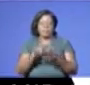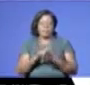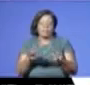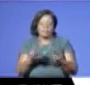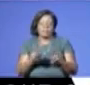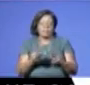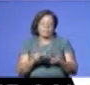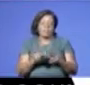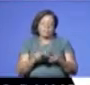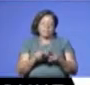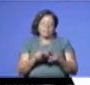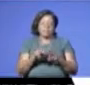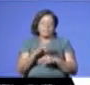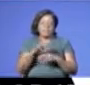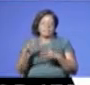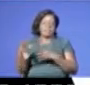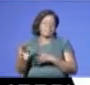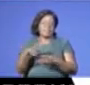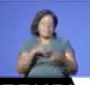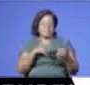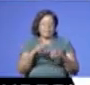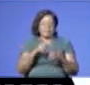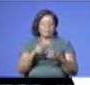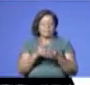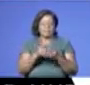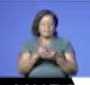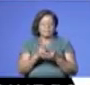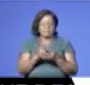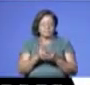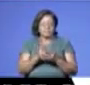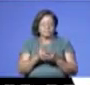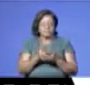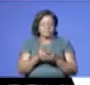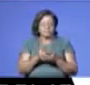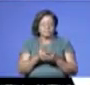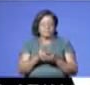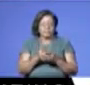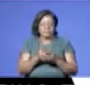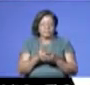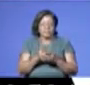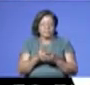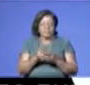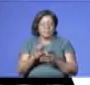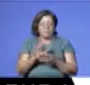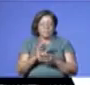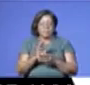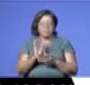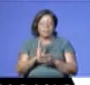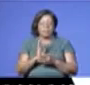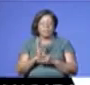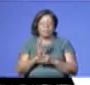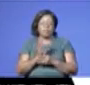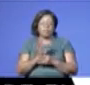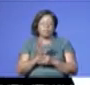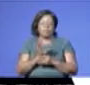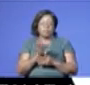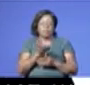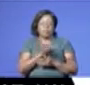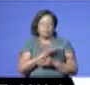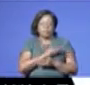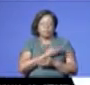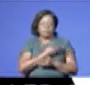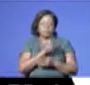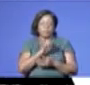just automatic chaos. Because in my head, I'm like, oh my God, we don't even have a date that we can